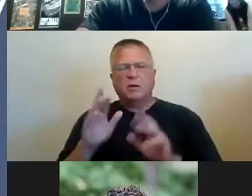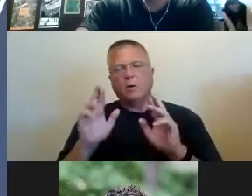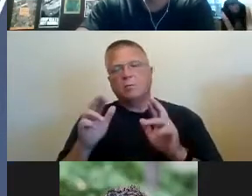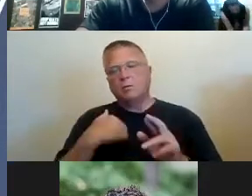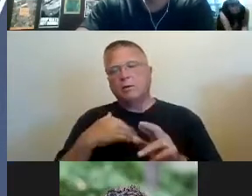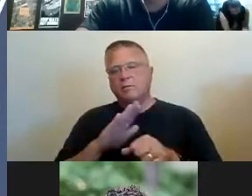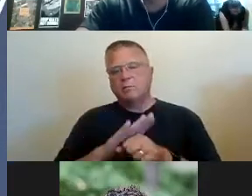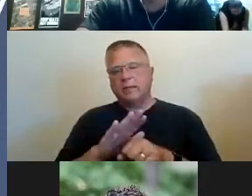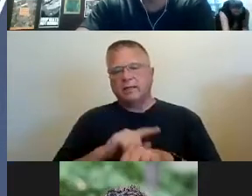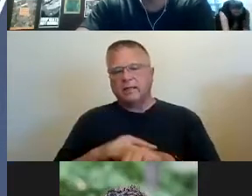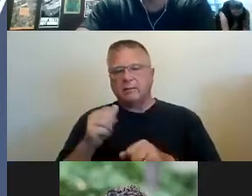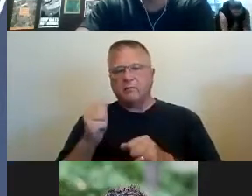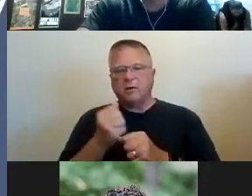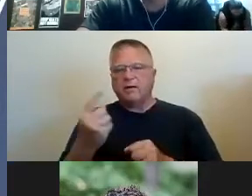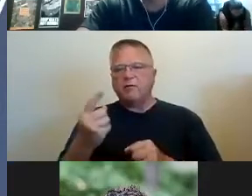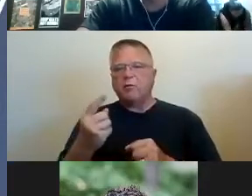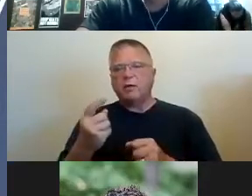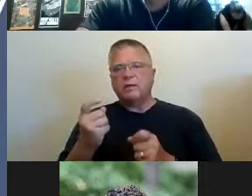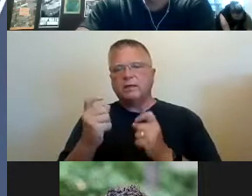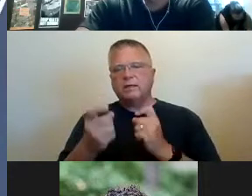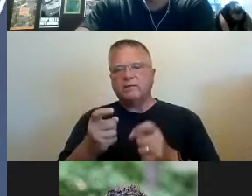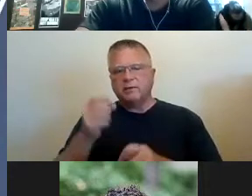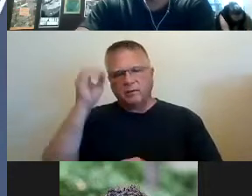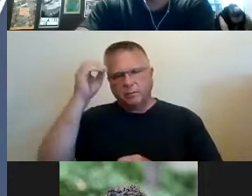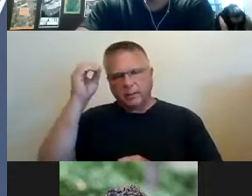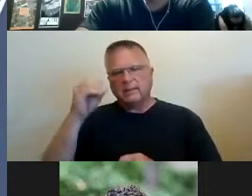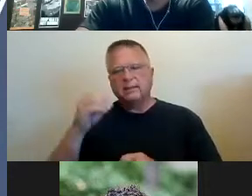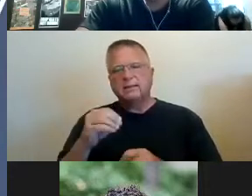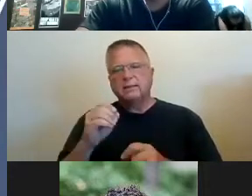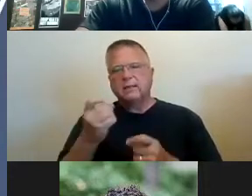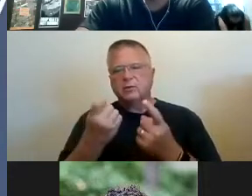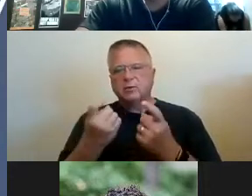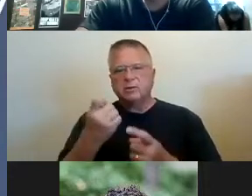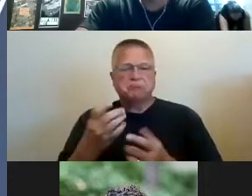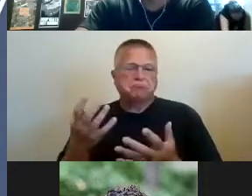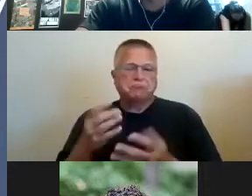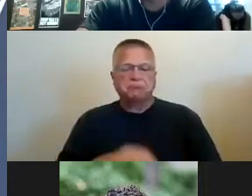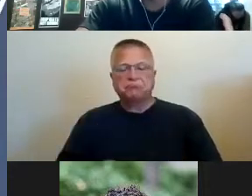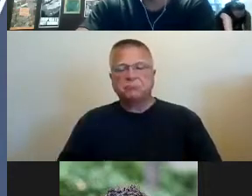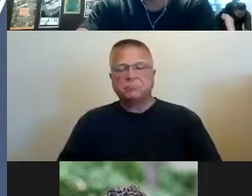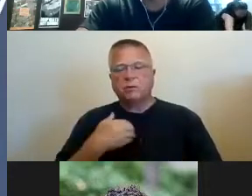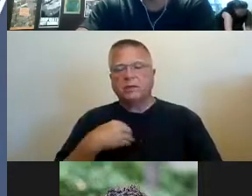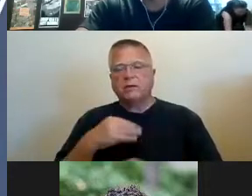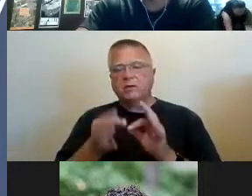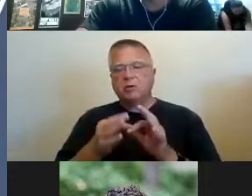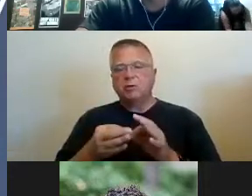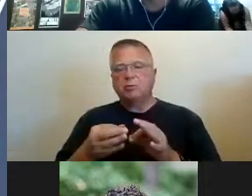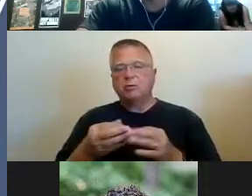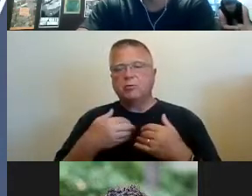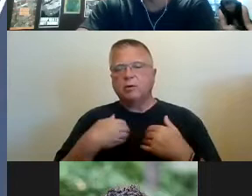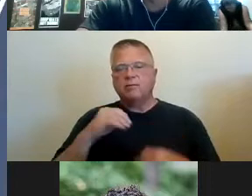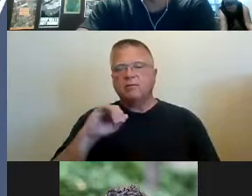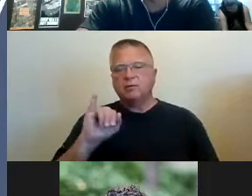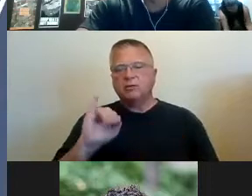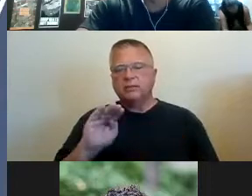provide their input and ask their questions. Other than that, we have an interpreter. We have Jim. So